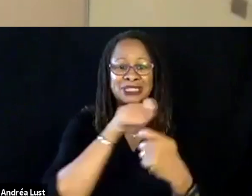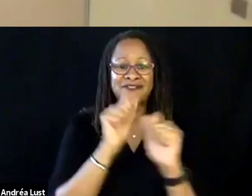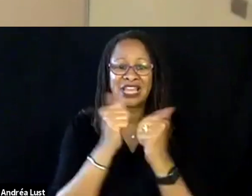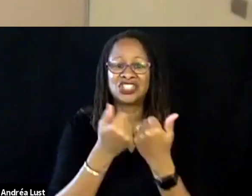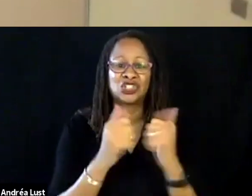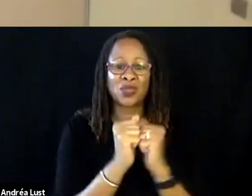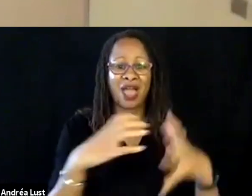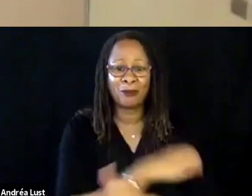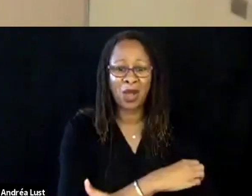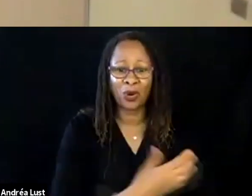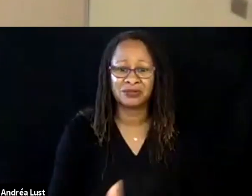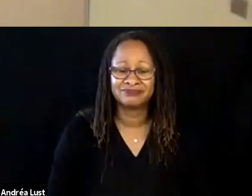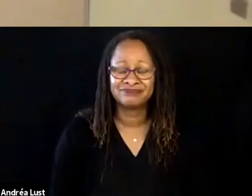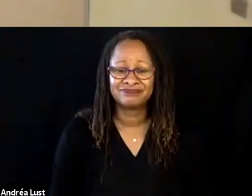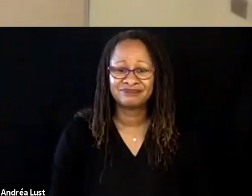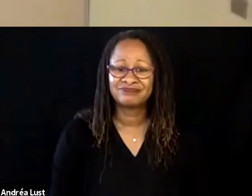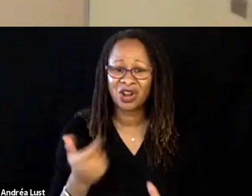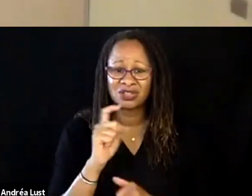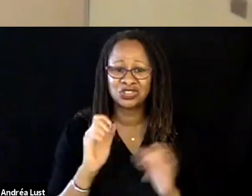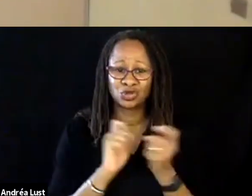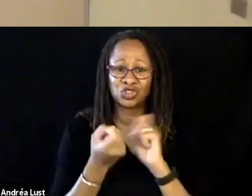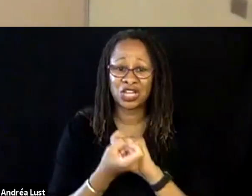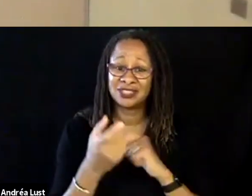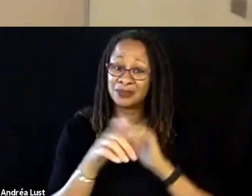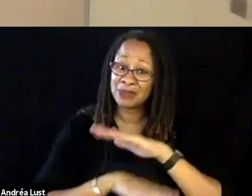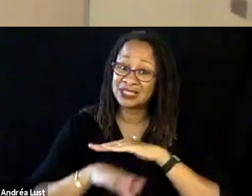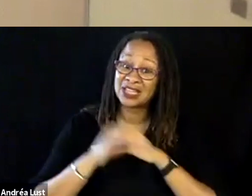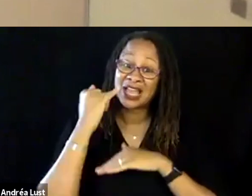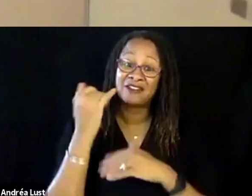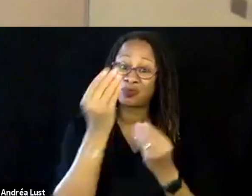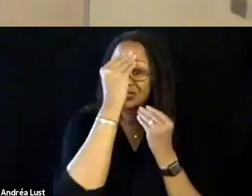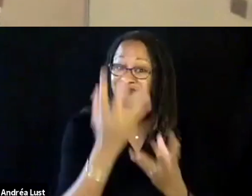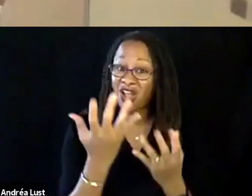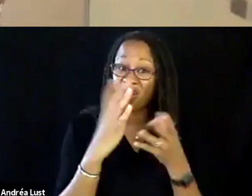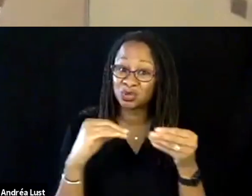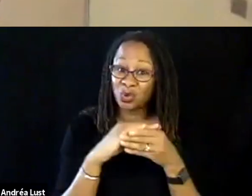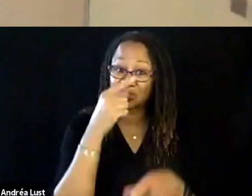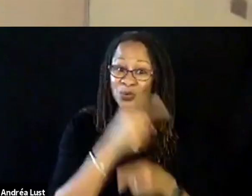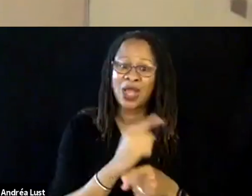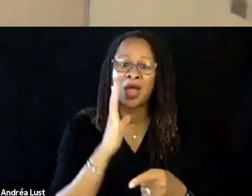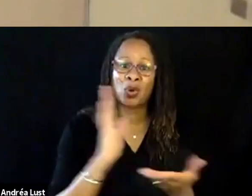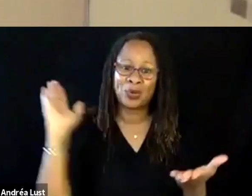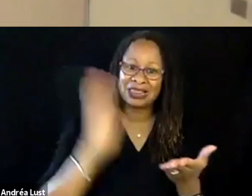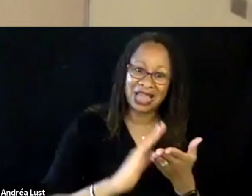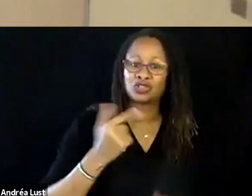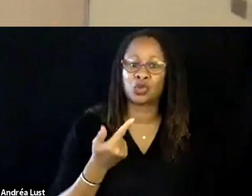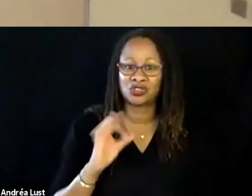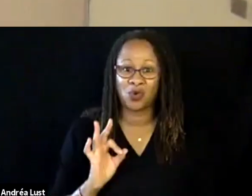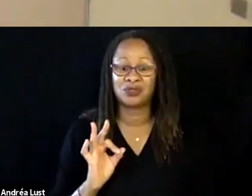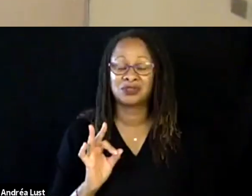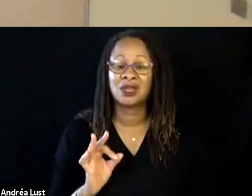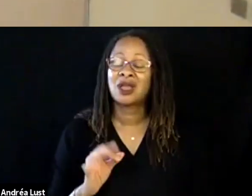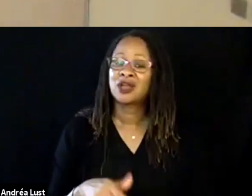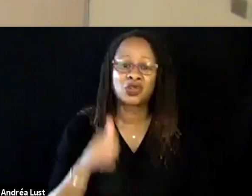to. All of that needs to change, because fundamentally, if we start telling our stories right, there will be less George Floyds. You will not